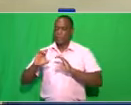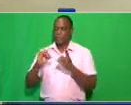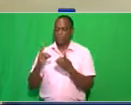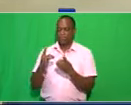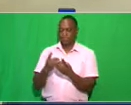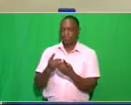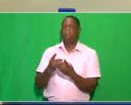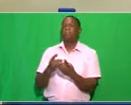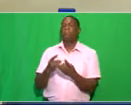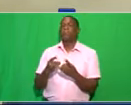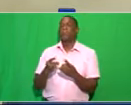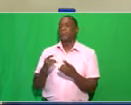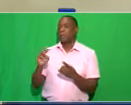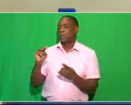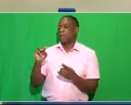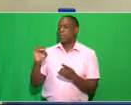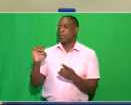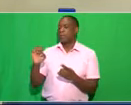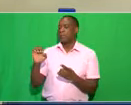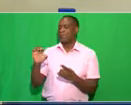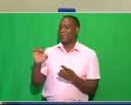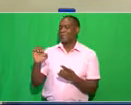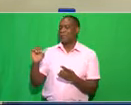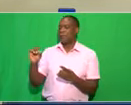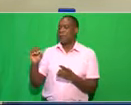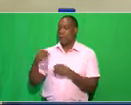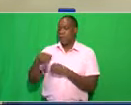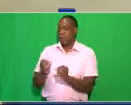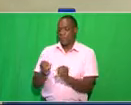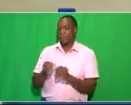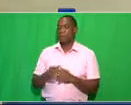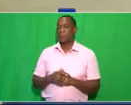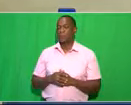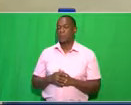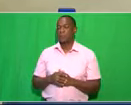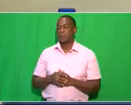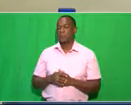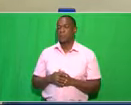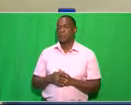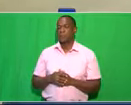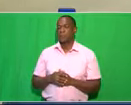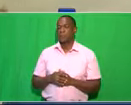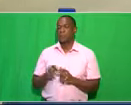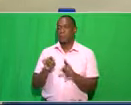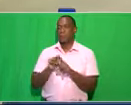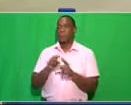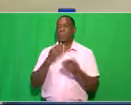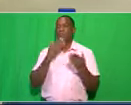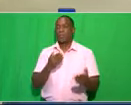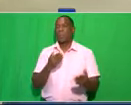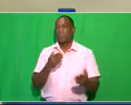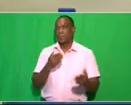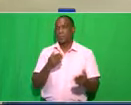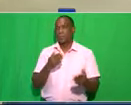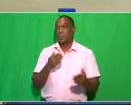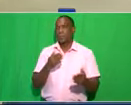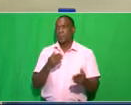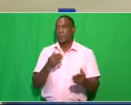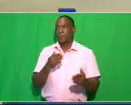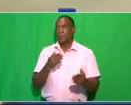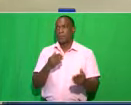Department and the MOE CEO's office. We also want to say thanks to our service